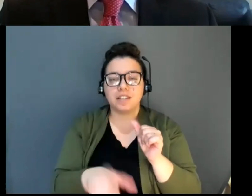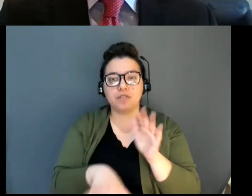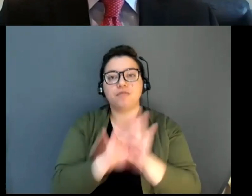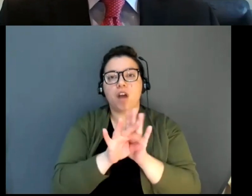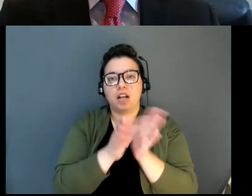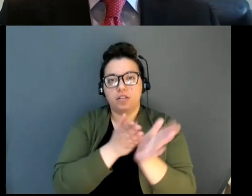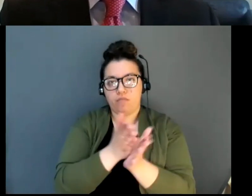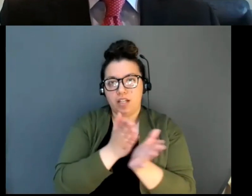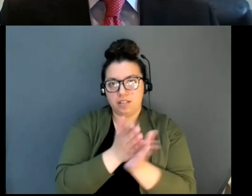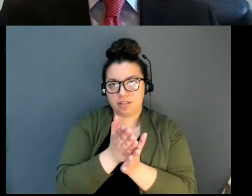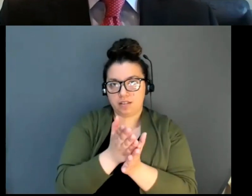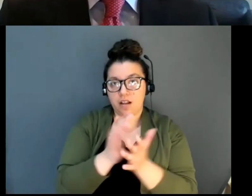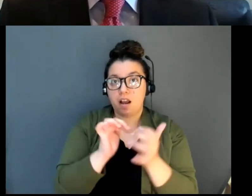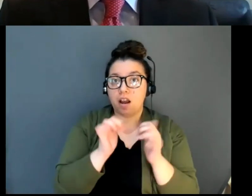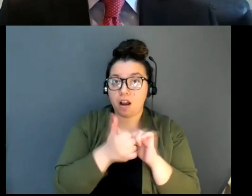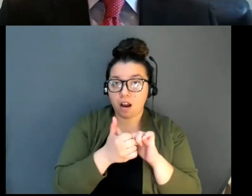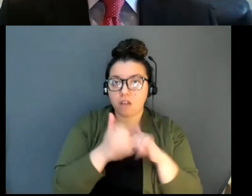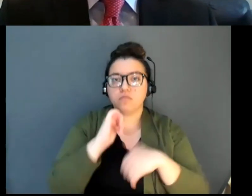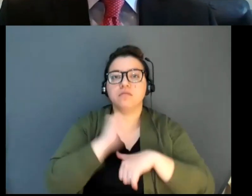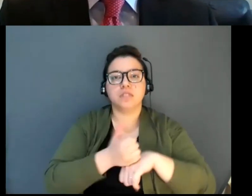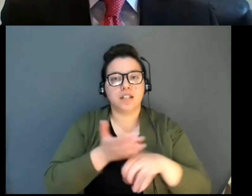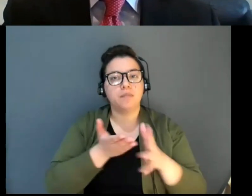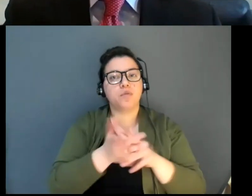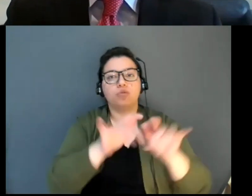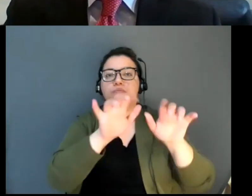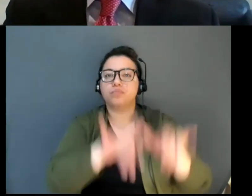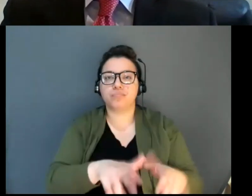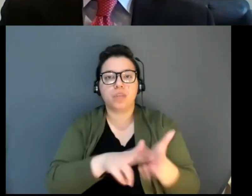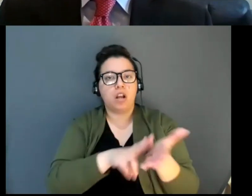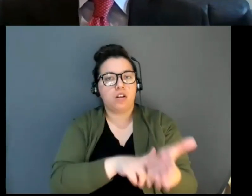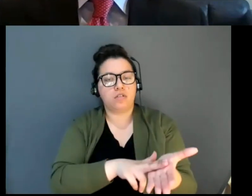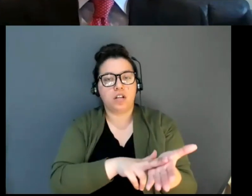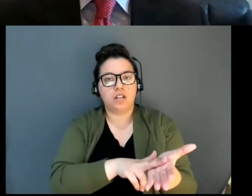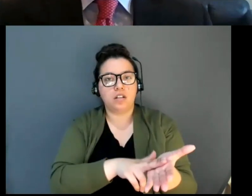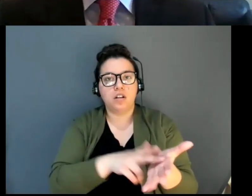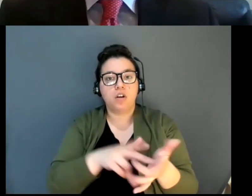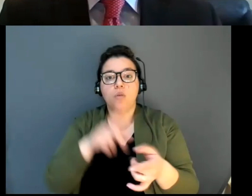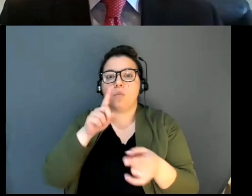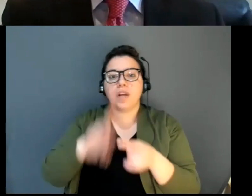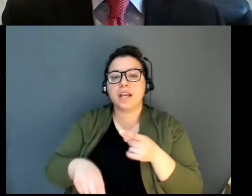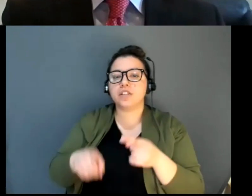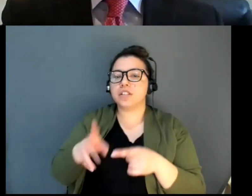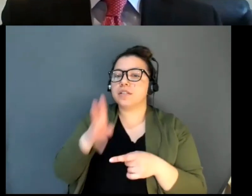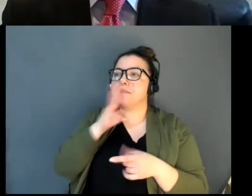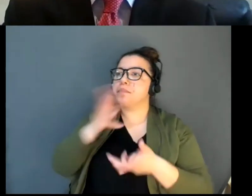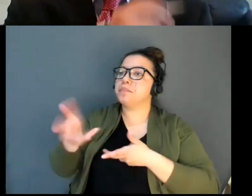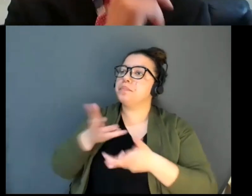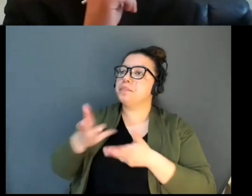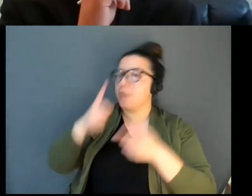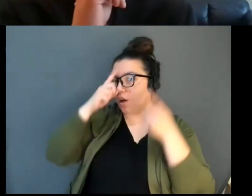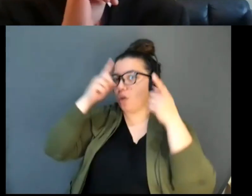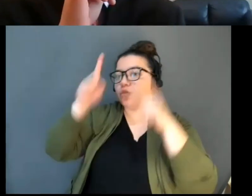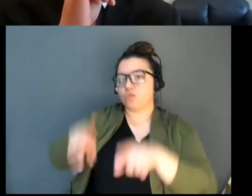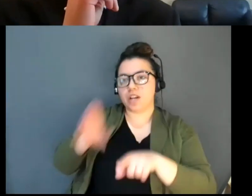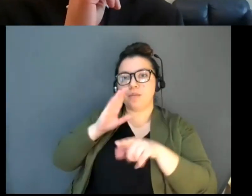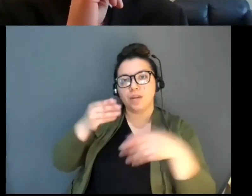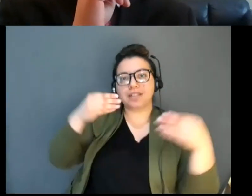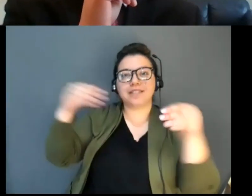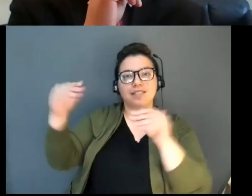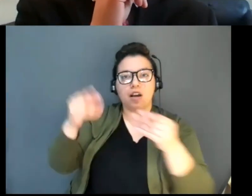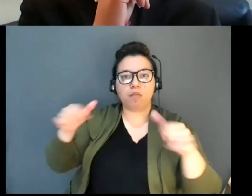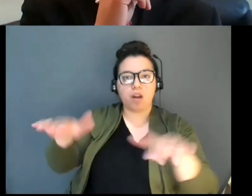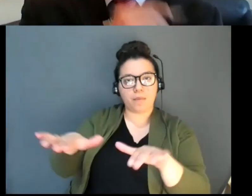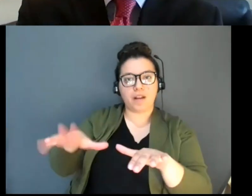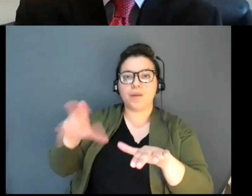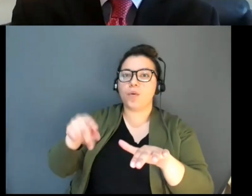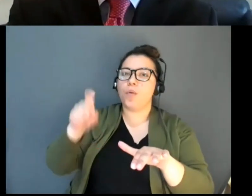in a written contract. They can't be oral. They can't be, Heather and I can't agree to sell property, by word of mouth. They have to